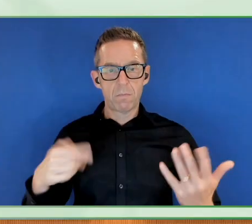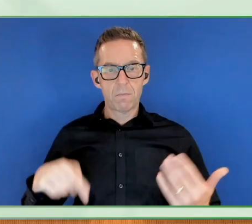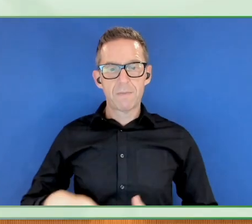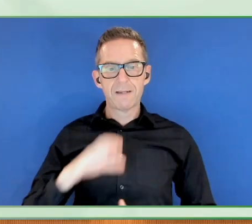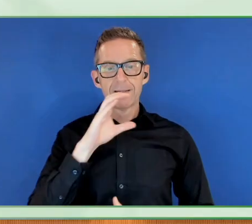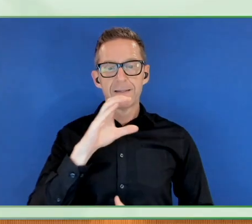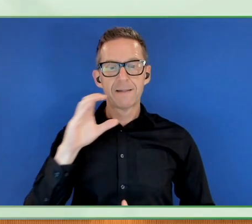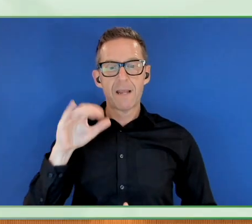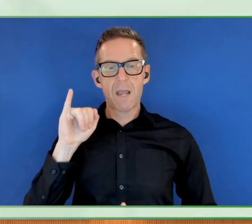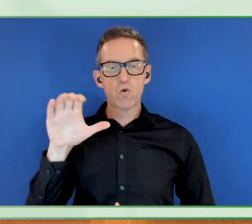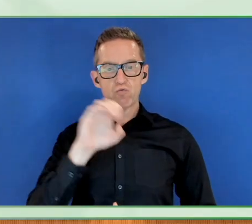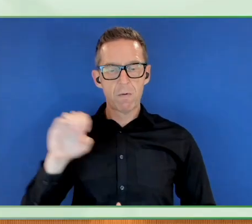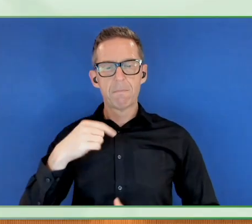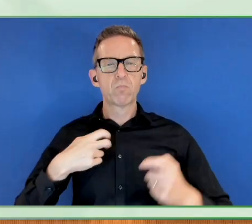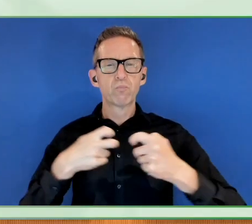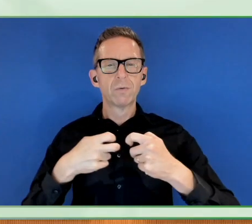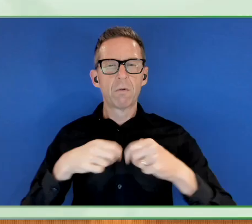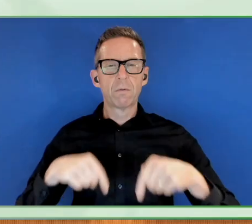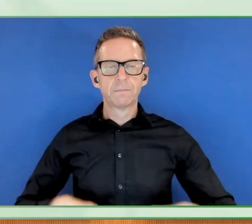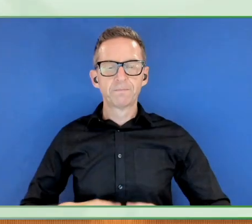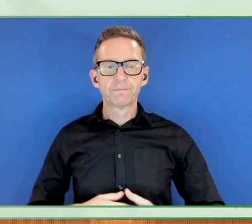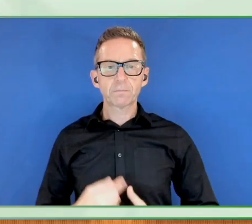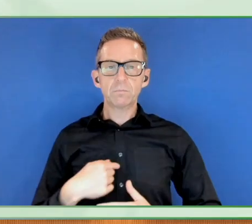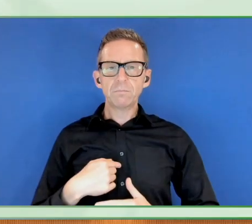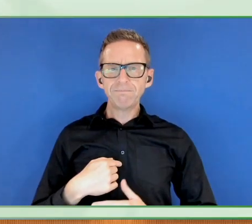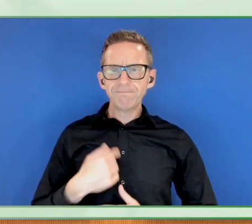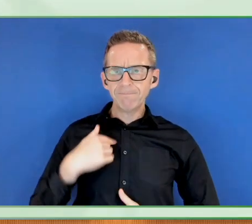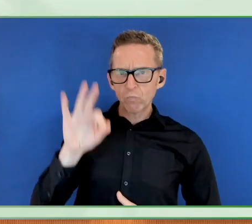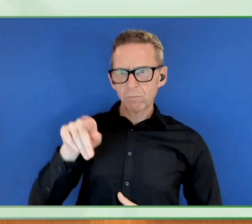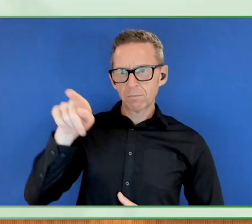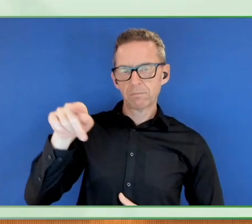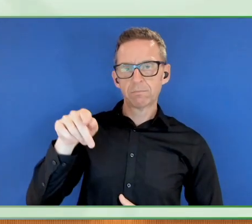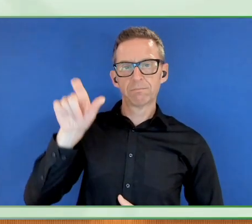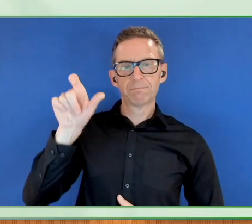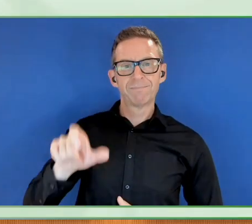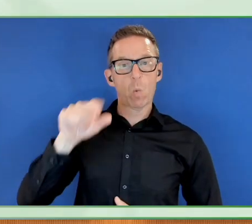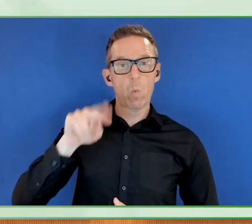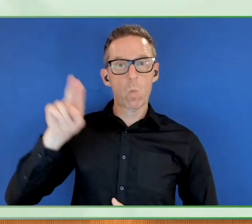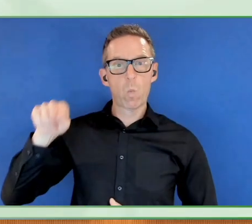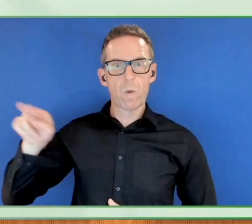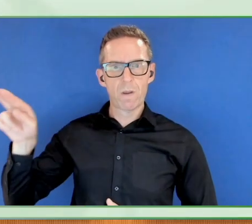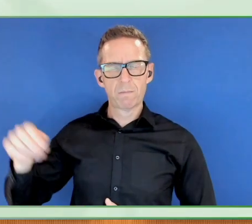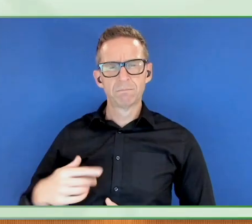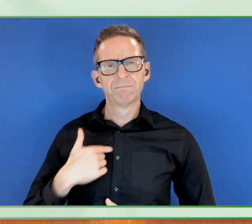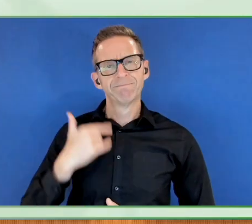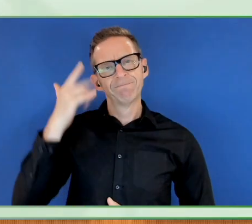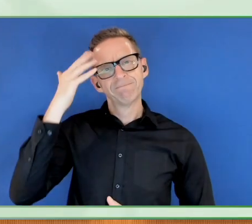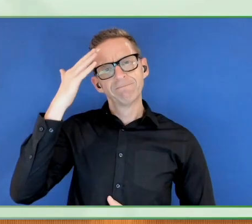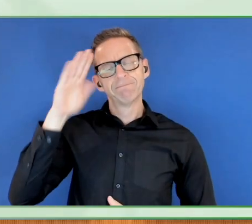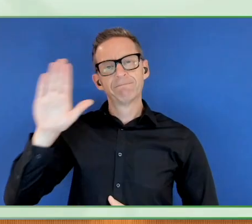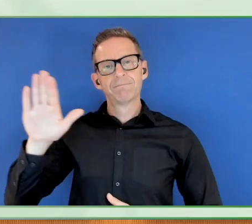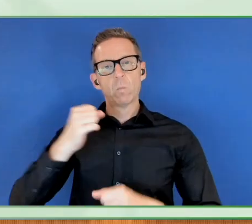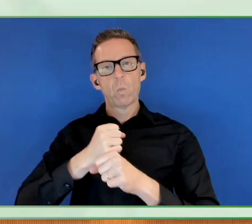accessibility. My question is to the colleague from Norway. I'm curious from your work with the public sector